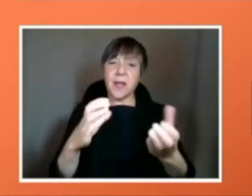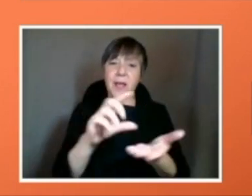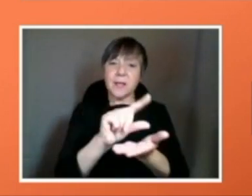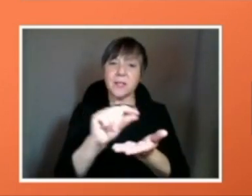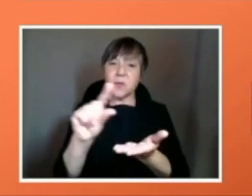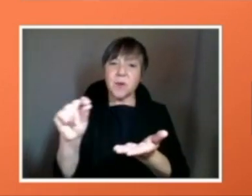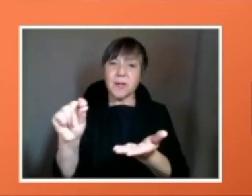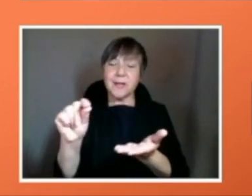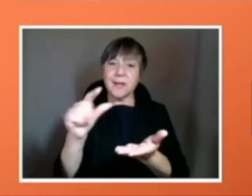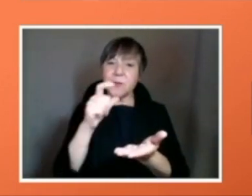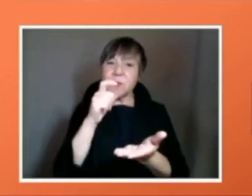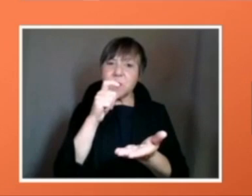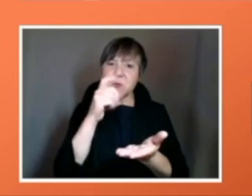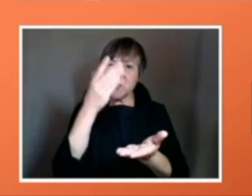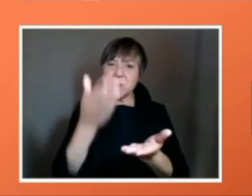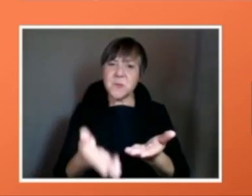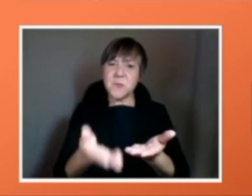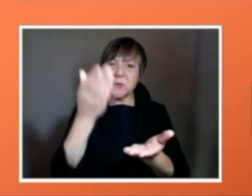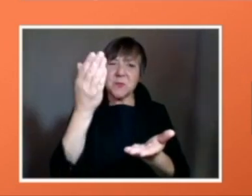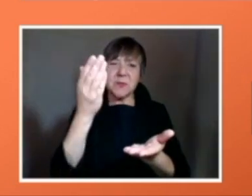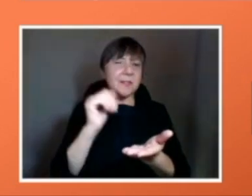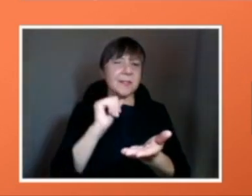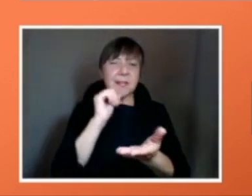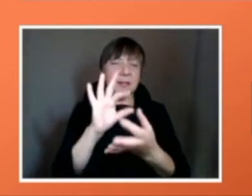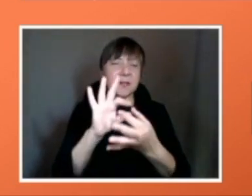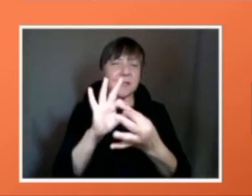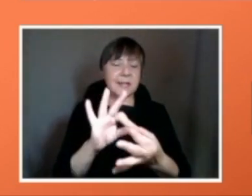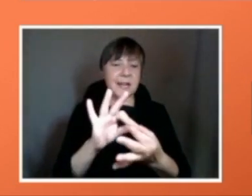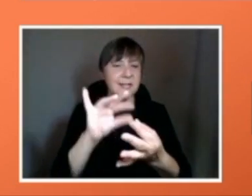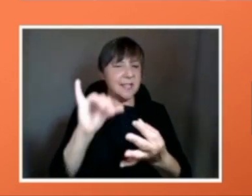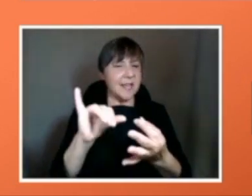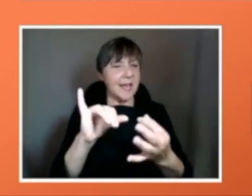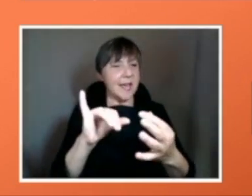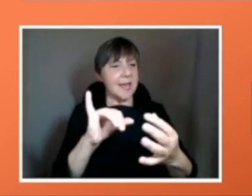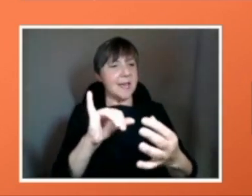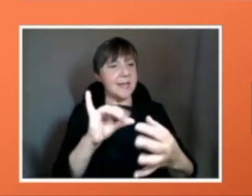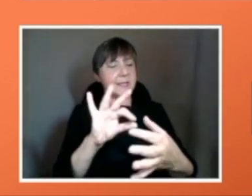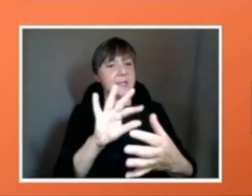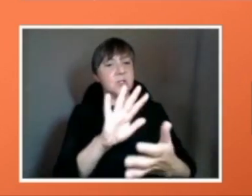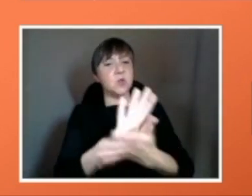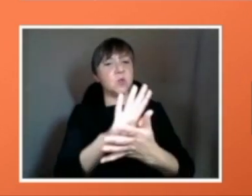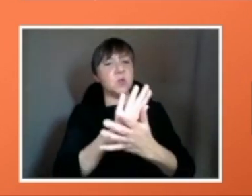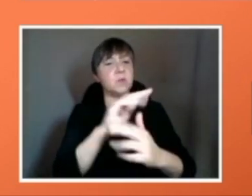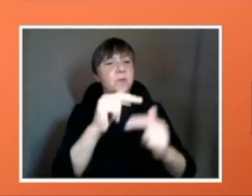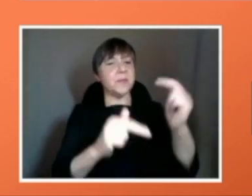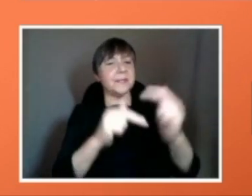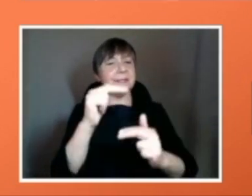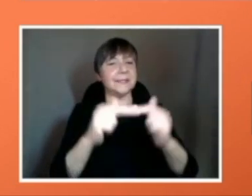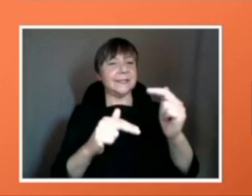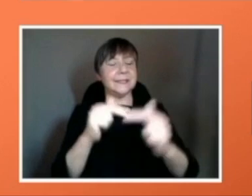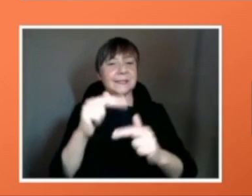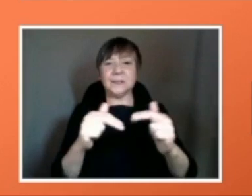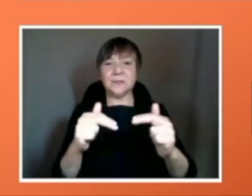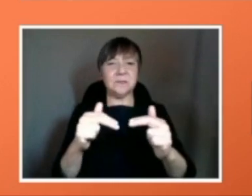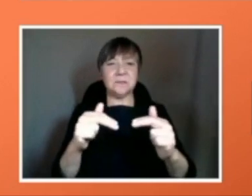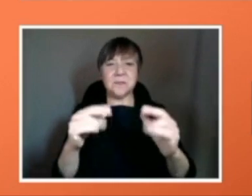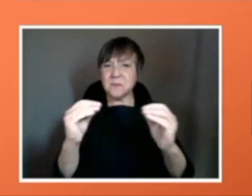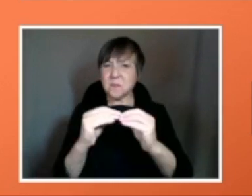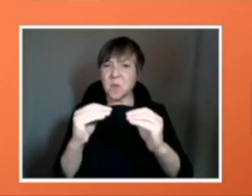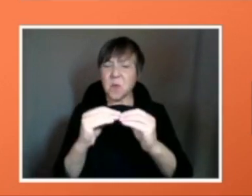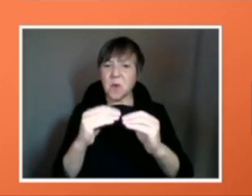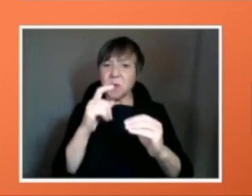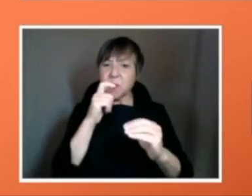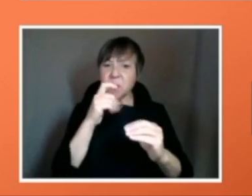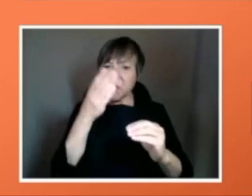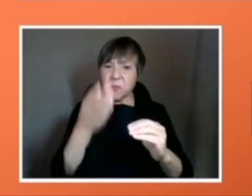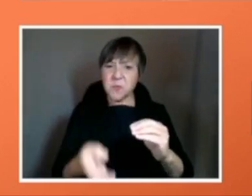by so much more than your final day on campus and these final days as a 12th grader.